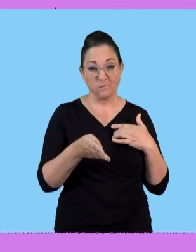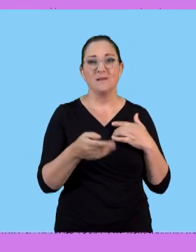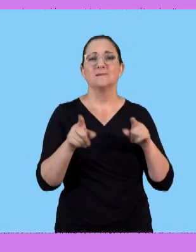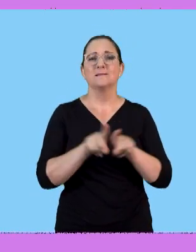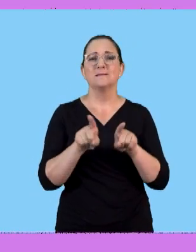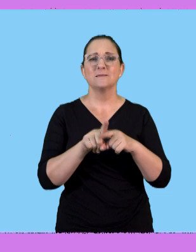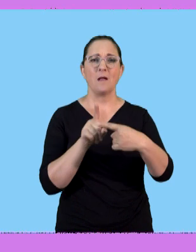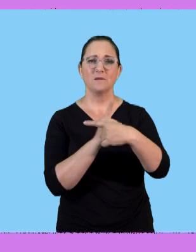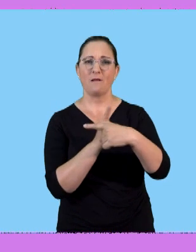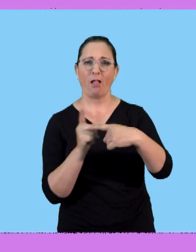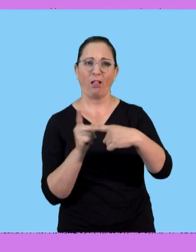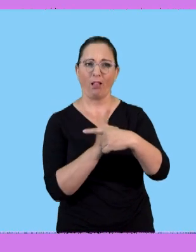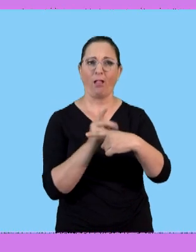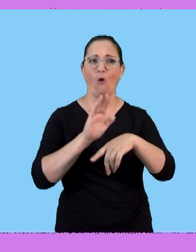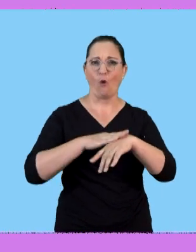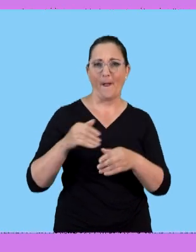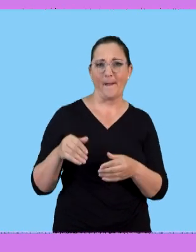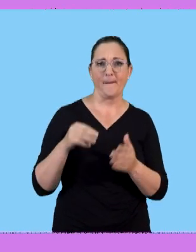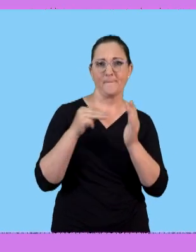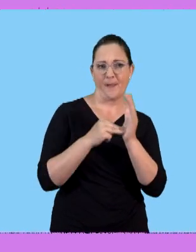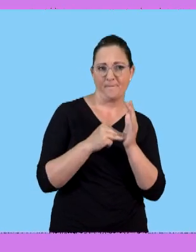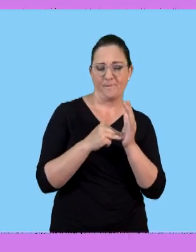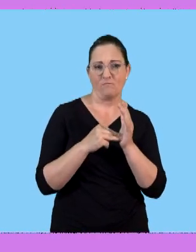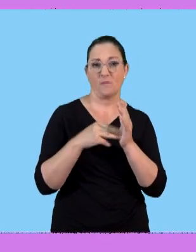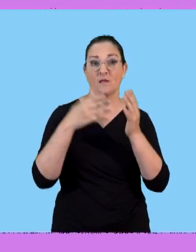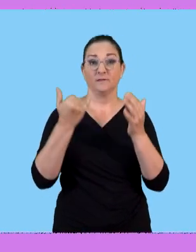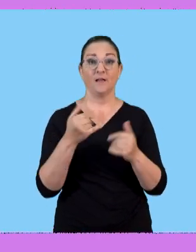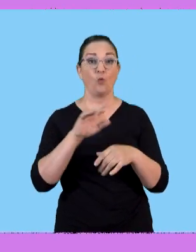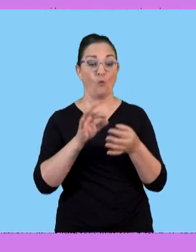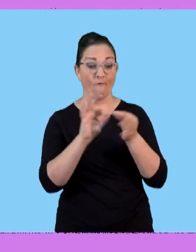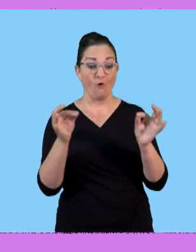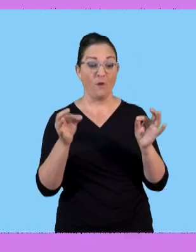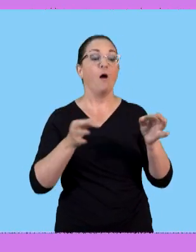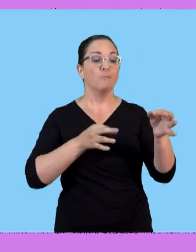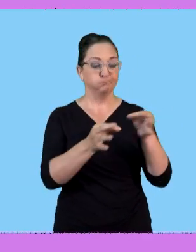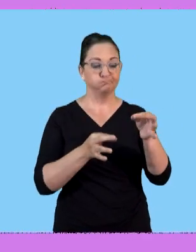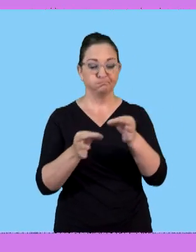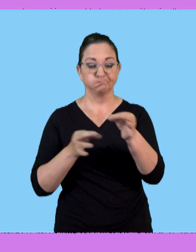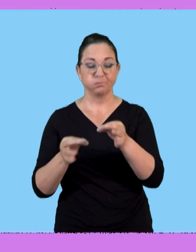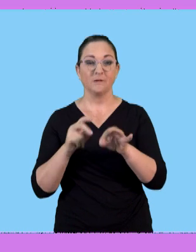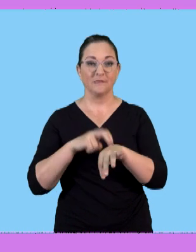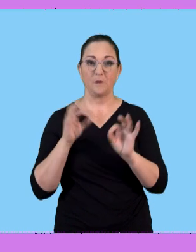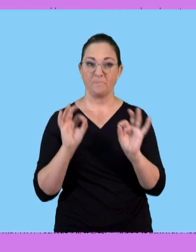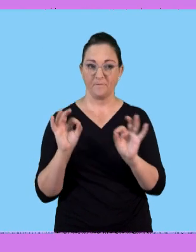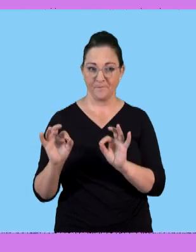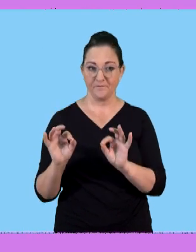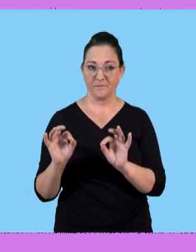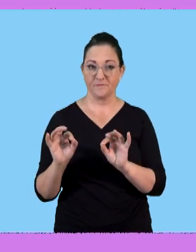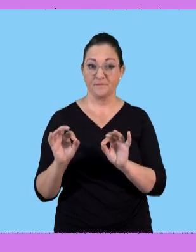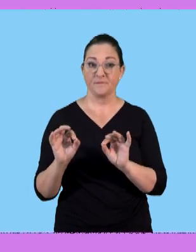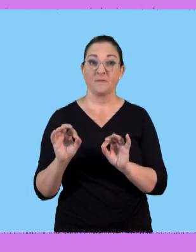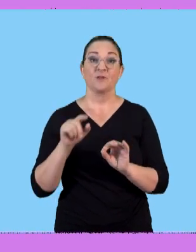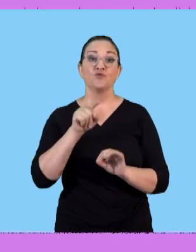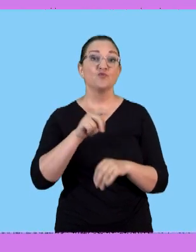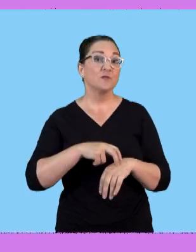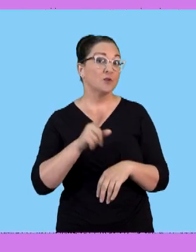as a scale of a given map, right? You must be able to substitute into a formula correctly. And coupled with this is